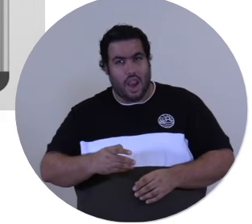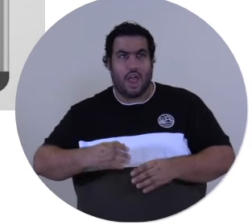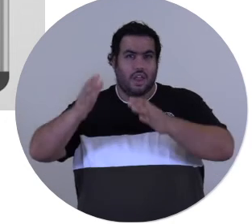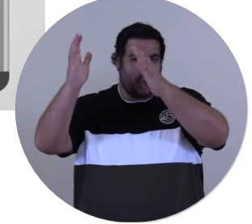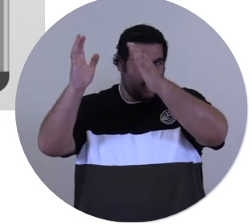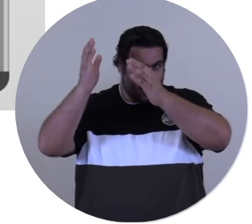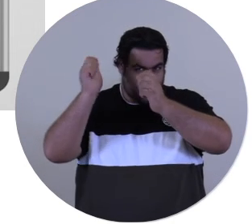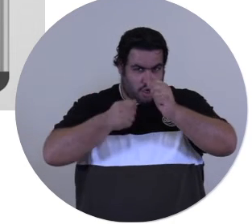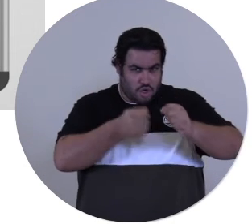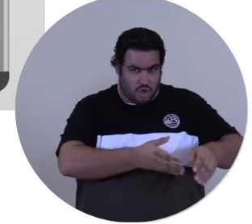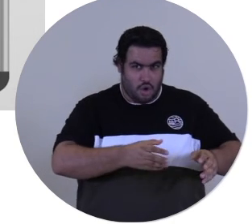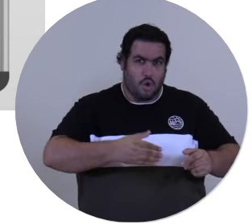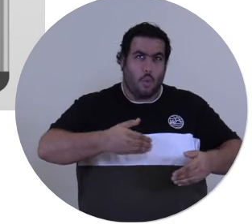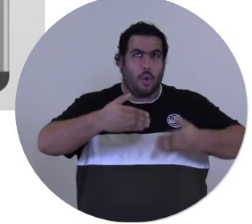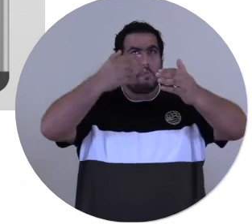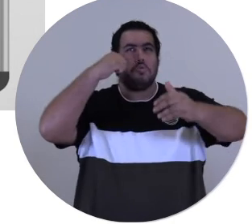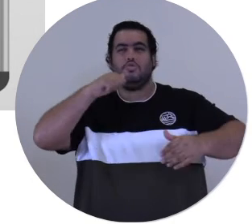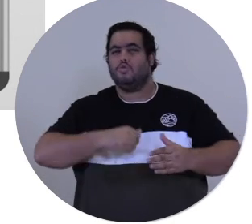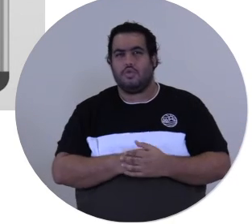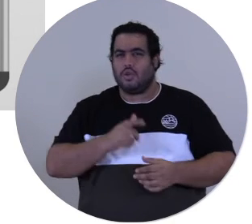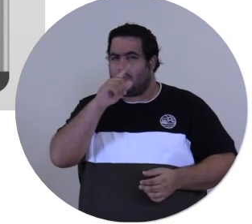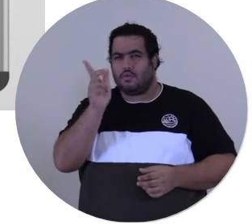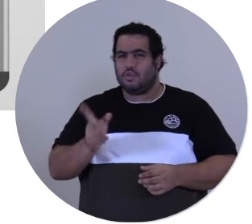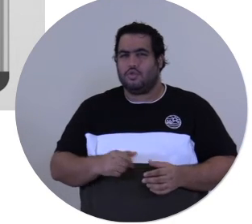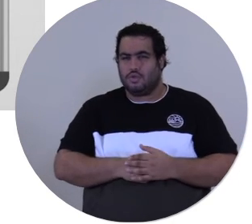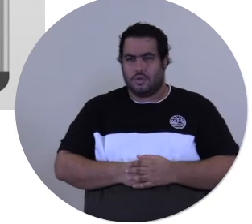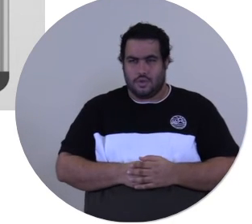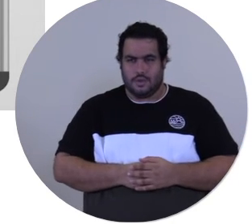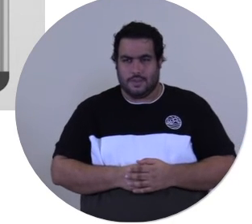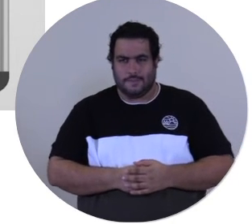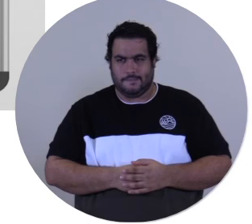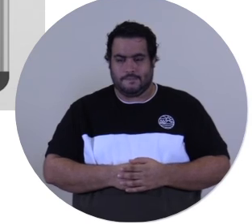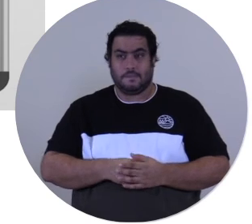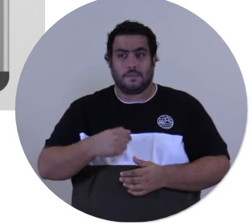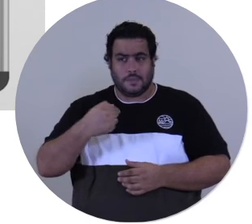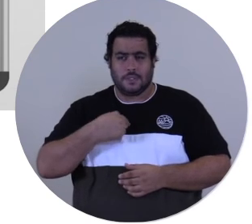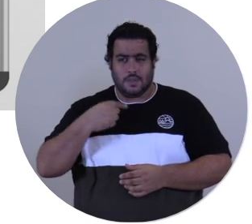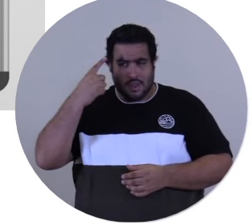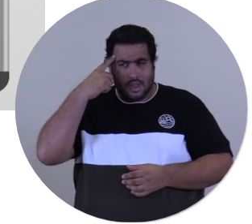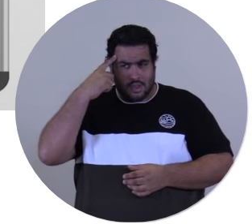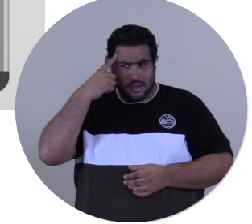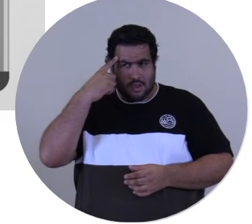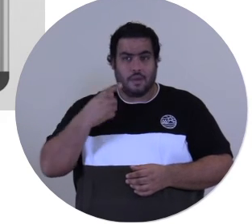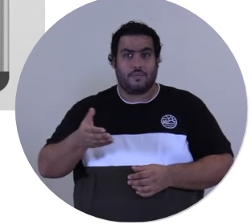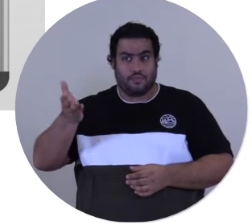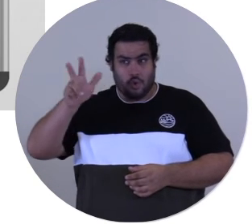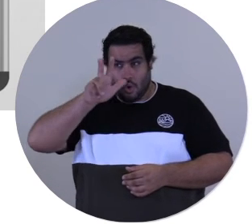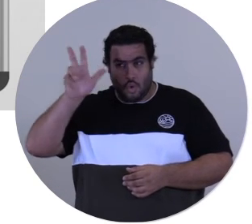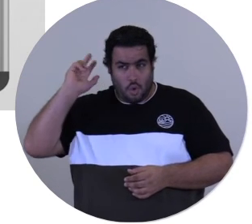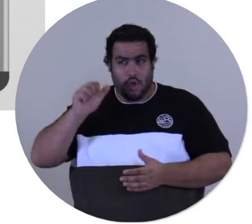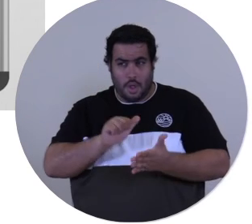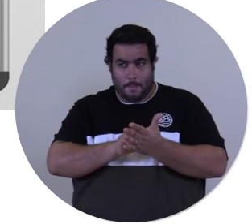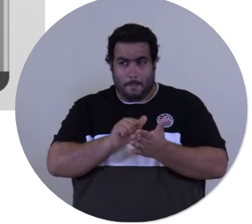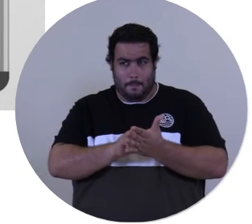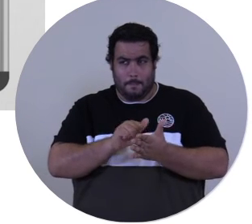new buildings? Which is better? An answer might look like this. I think